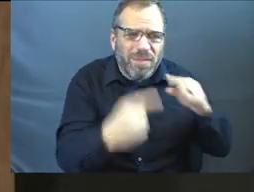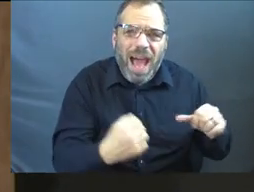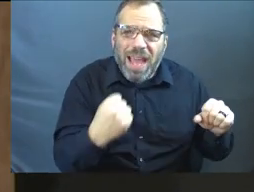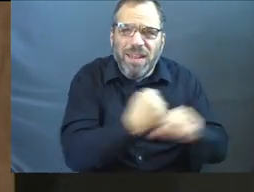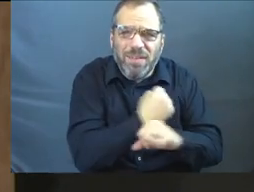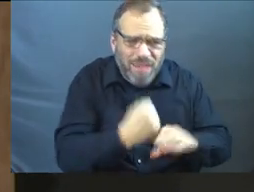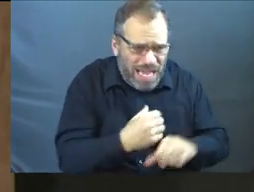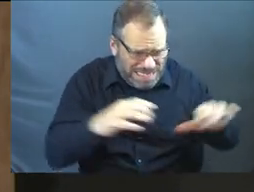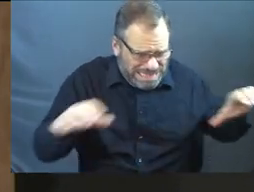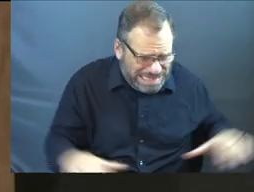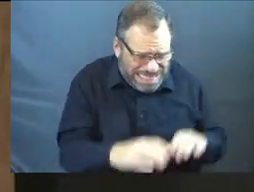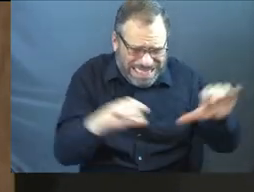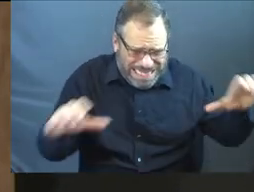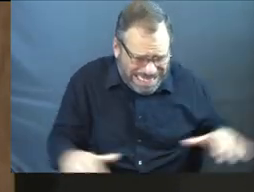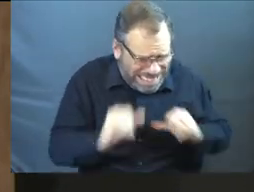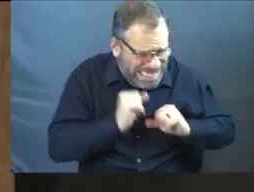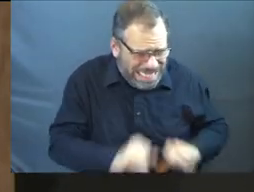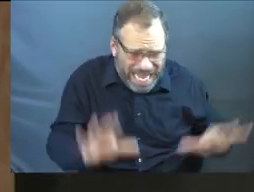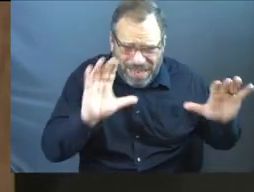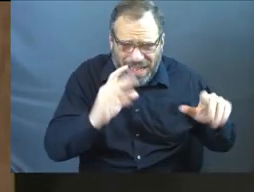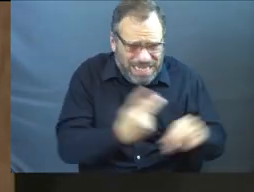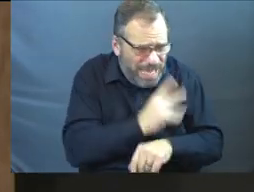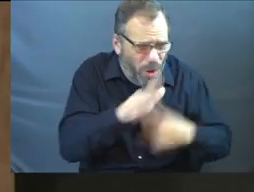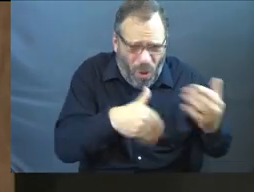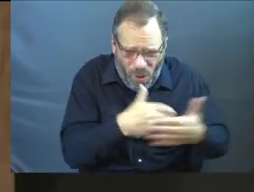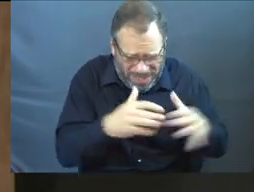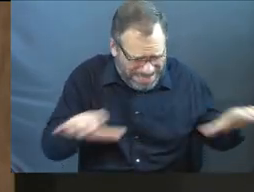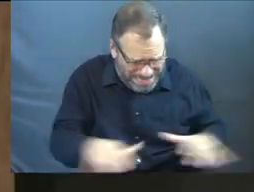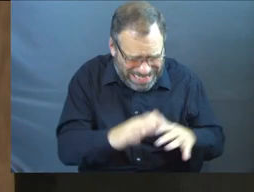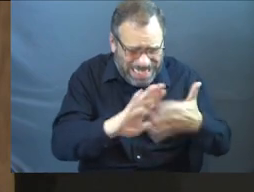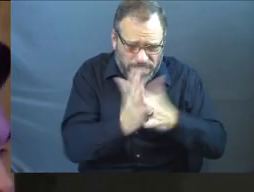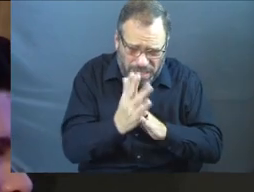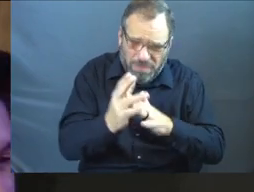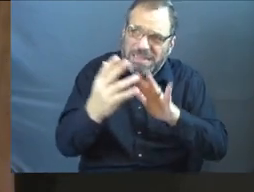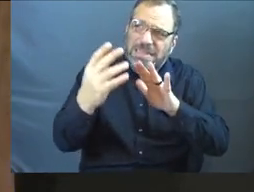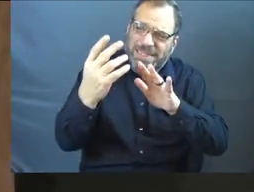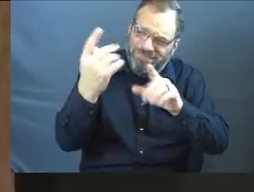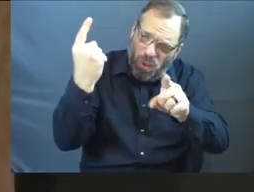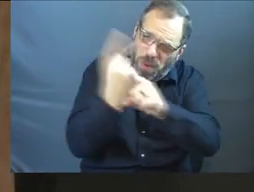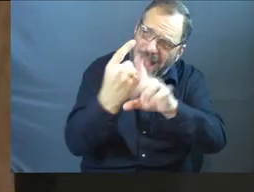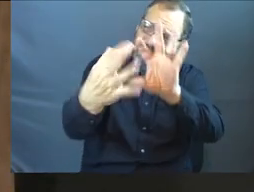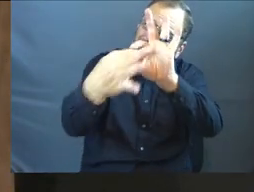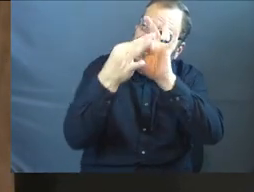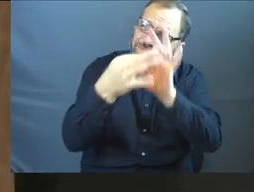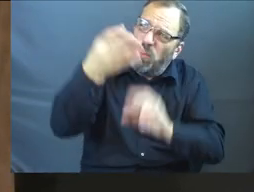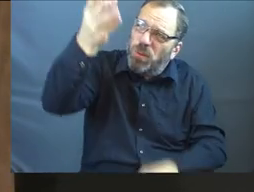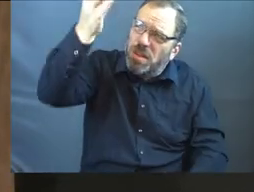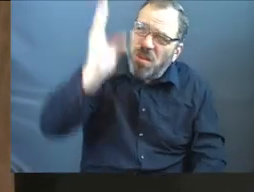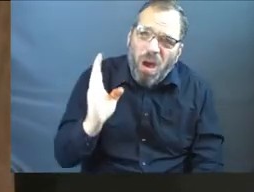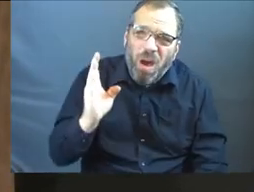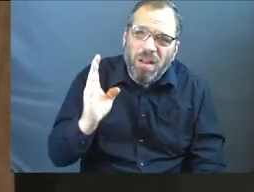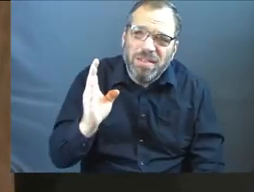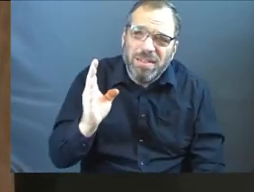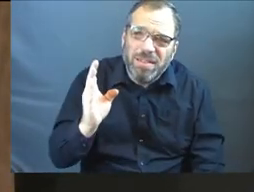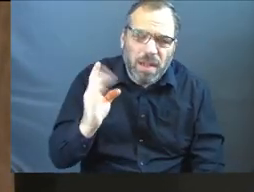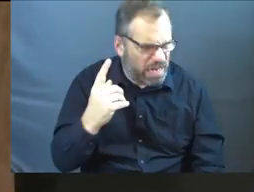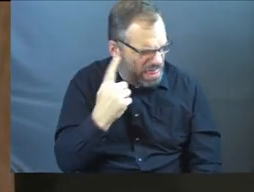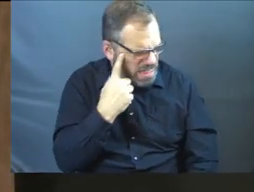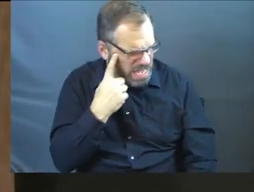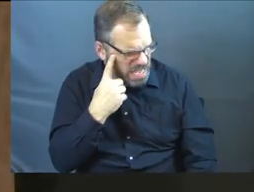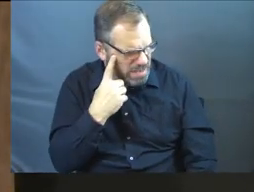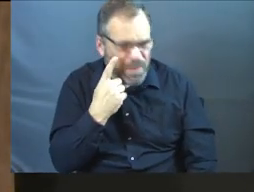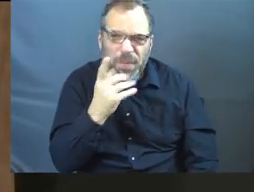fighting and working towards and sacrificing, doing all these things to be in right standing with God. And I